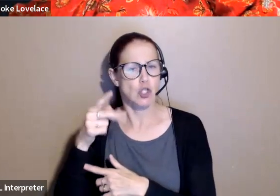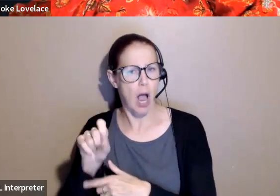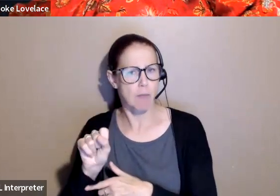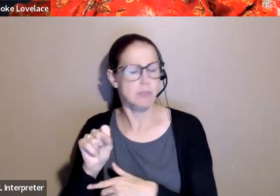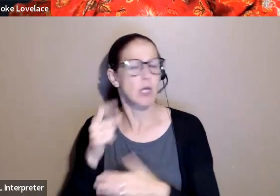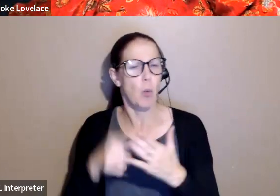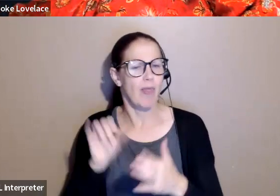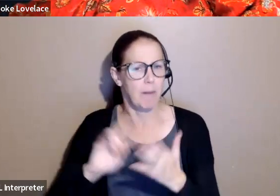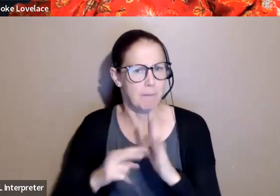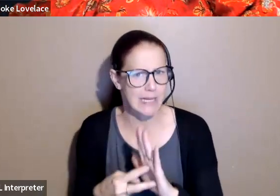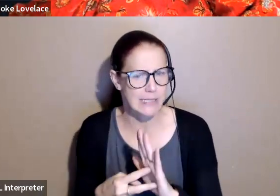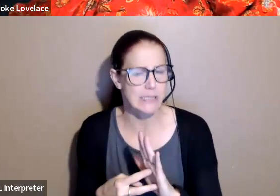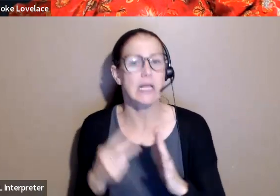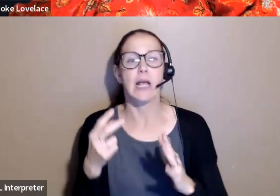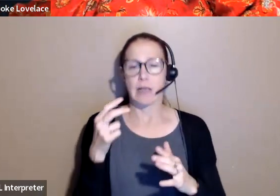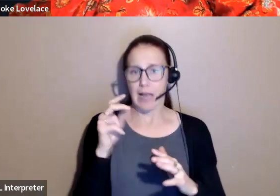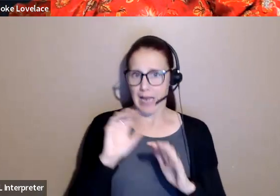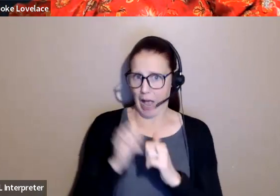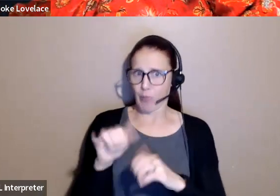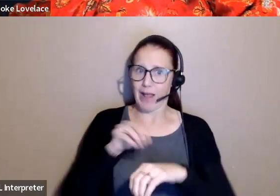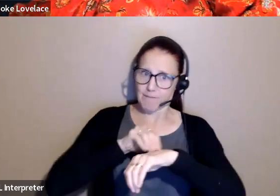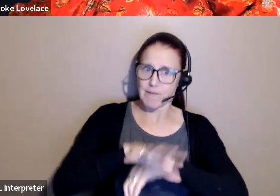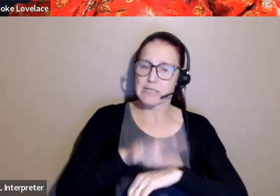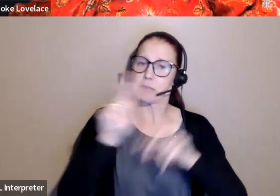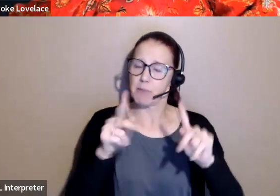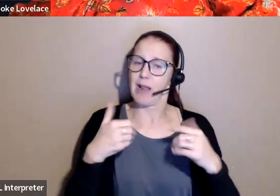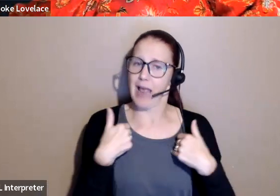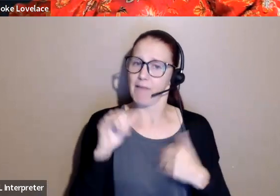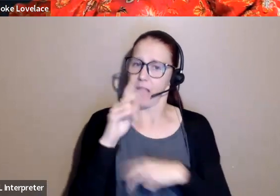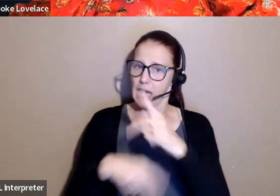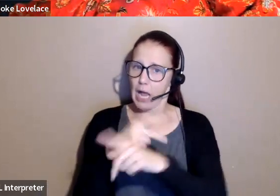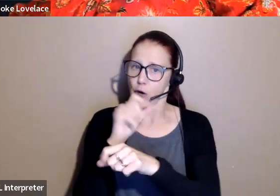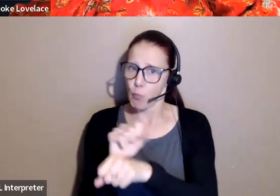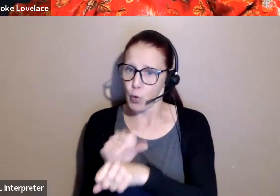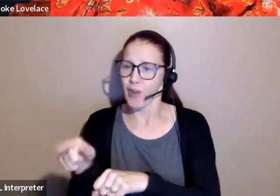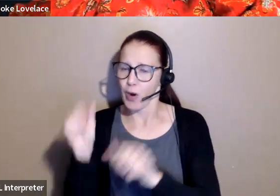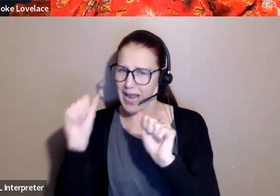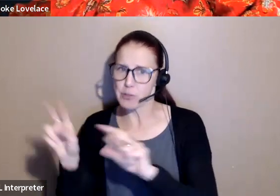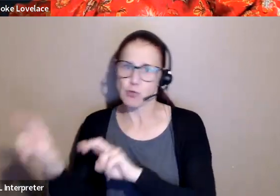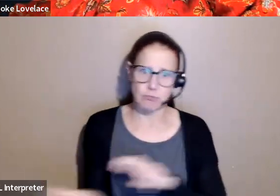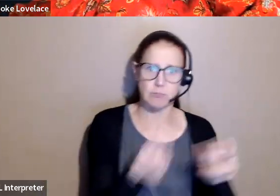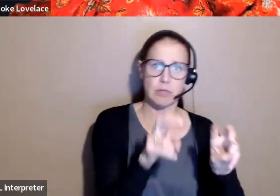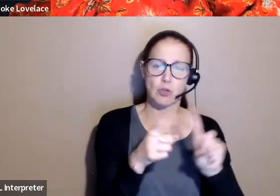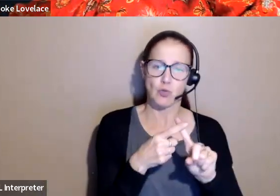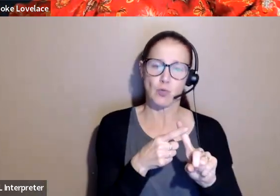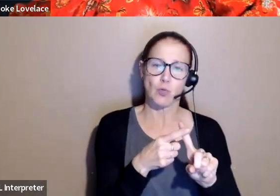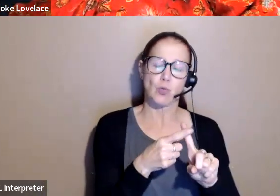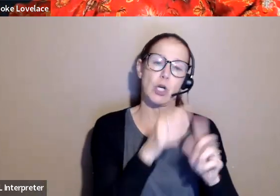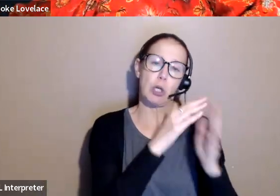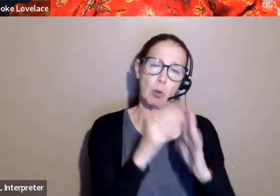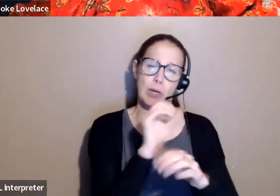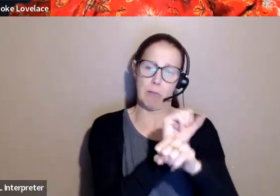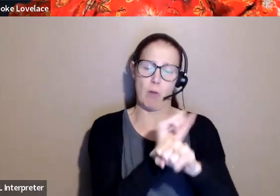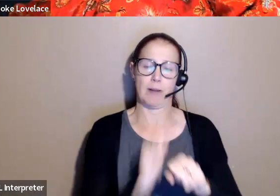means for individuals who have that kind of work and then who are able to move into community